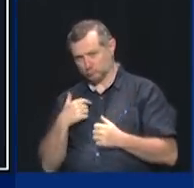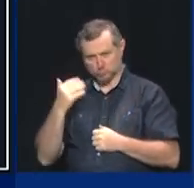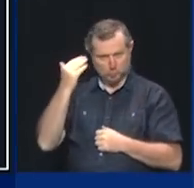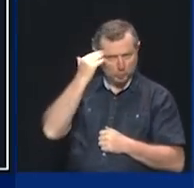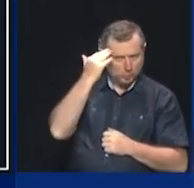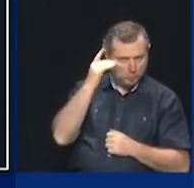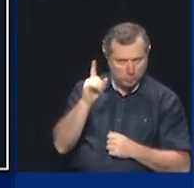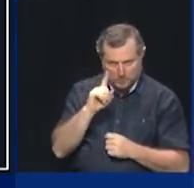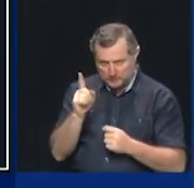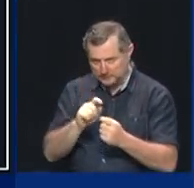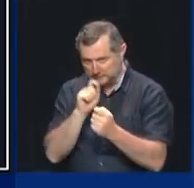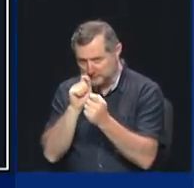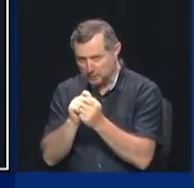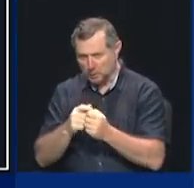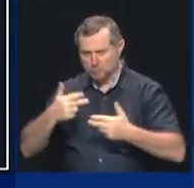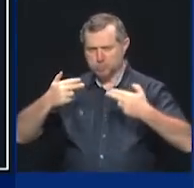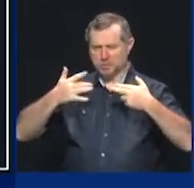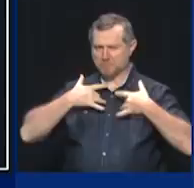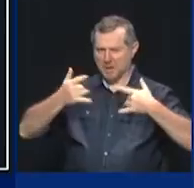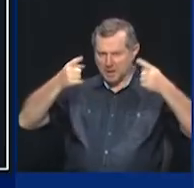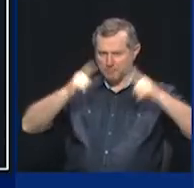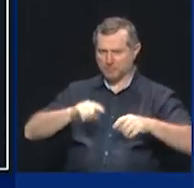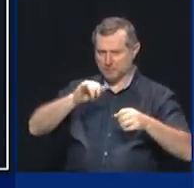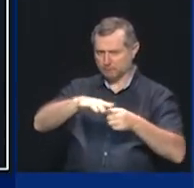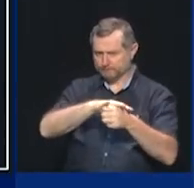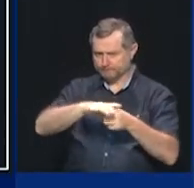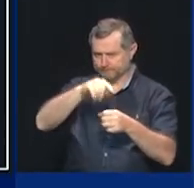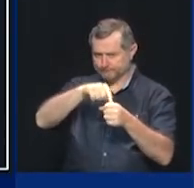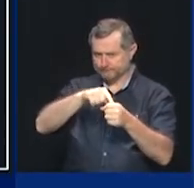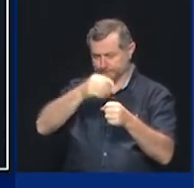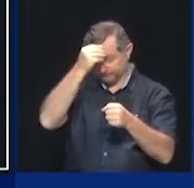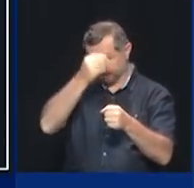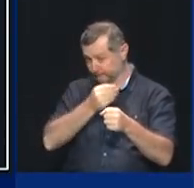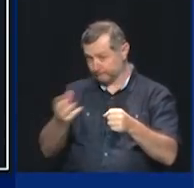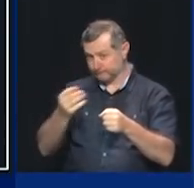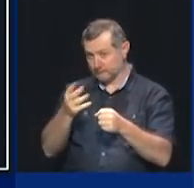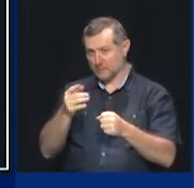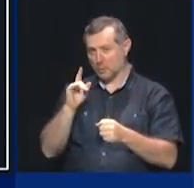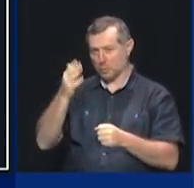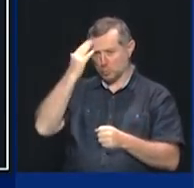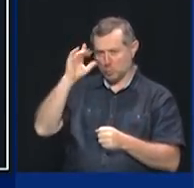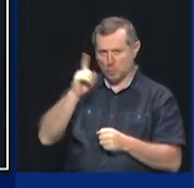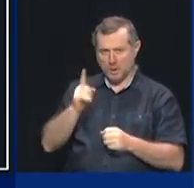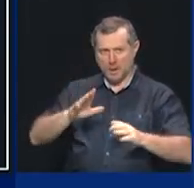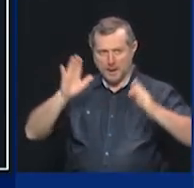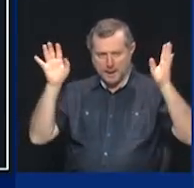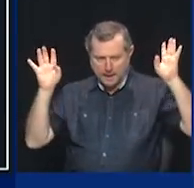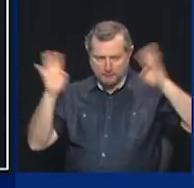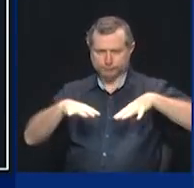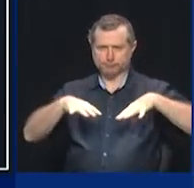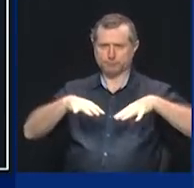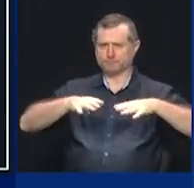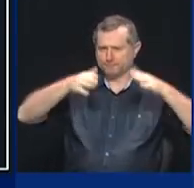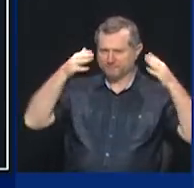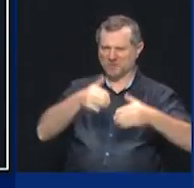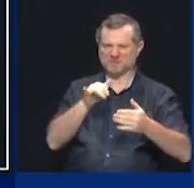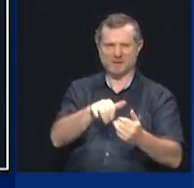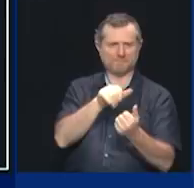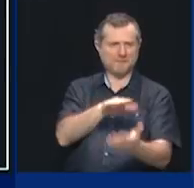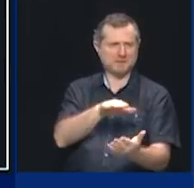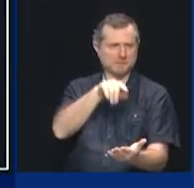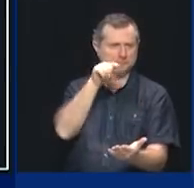are happening, so we have the information and we know where to target and we know where to address. We